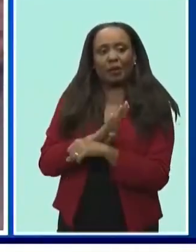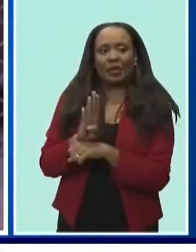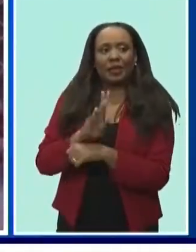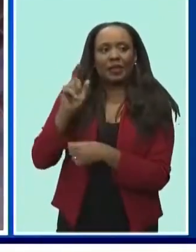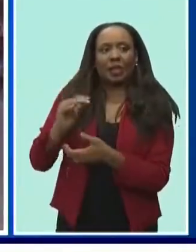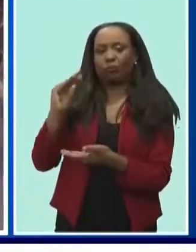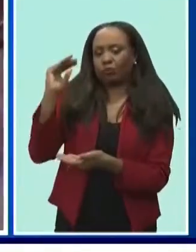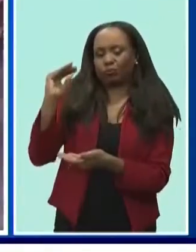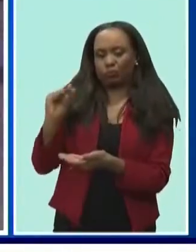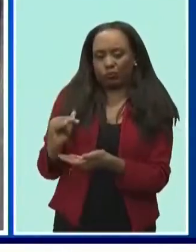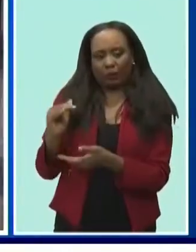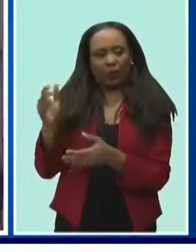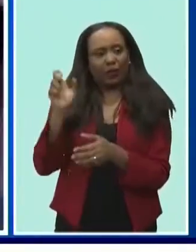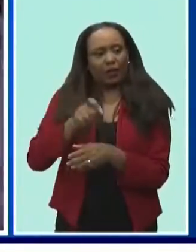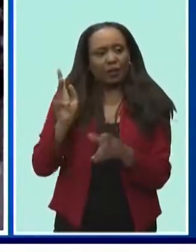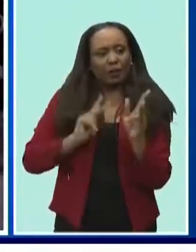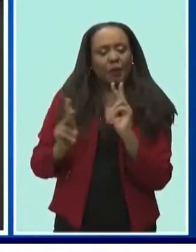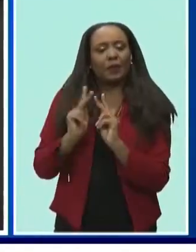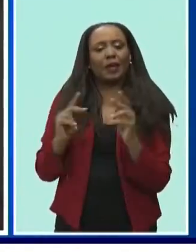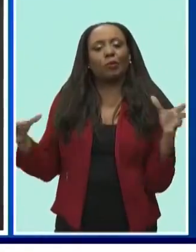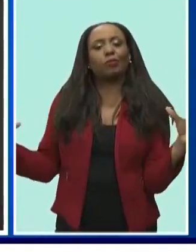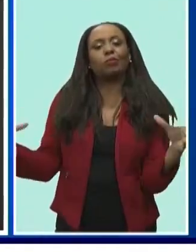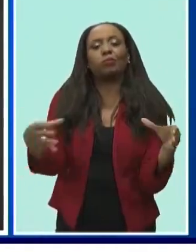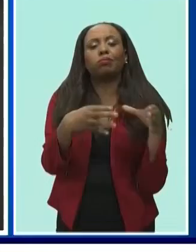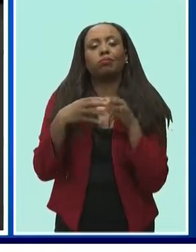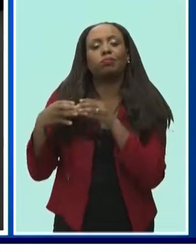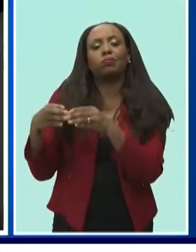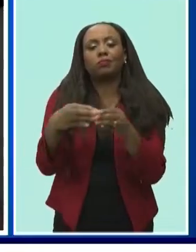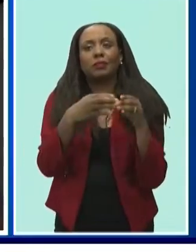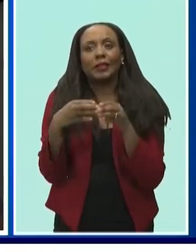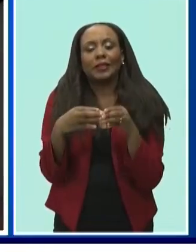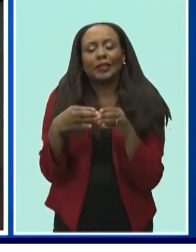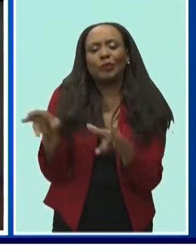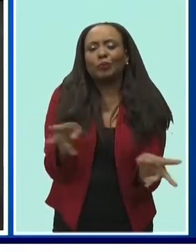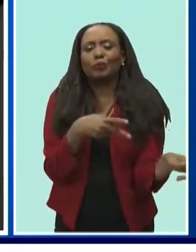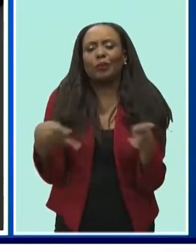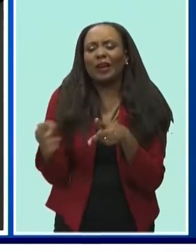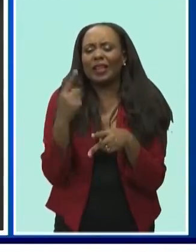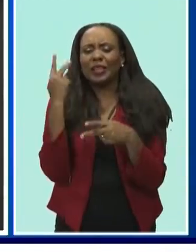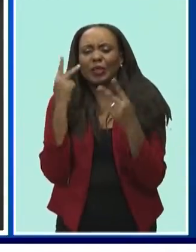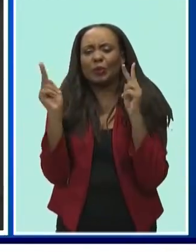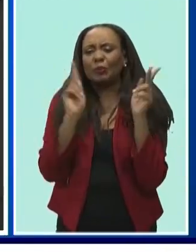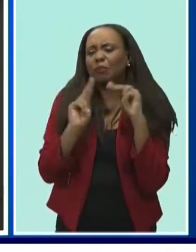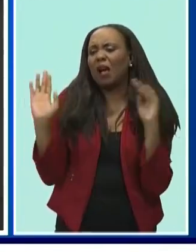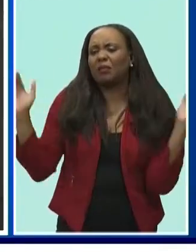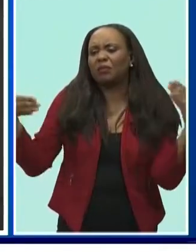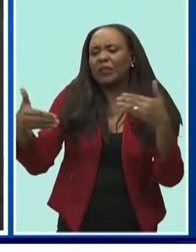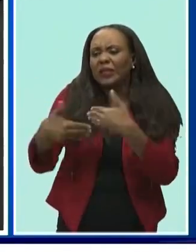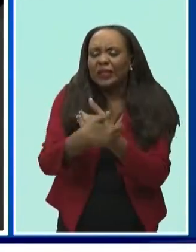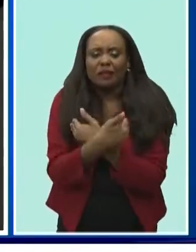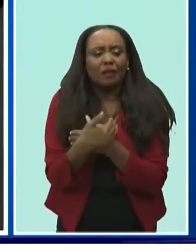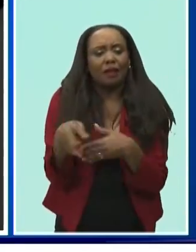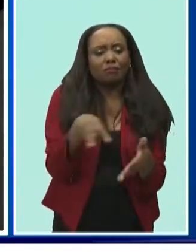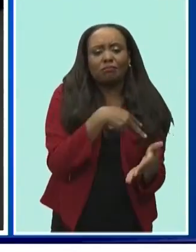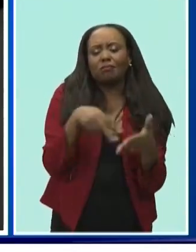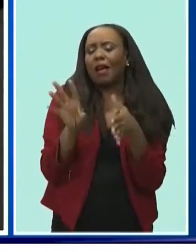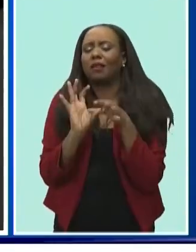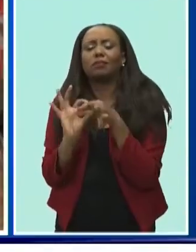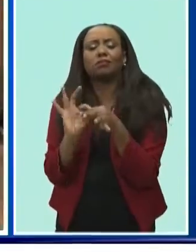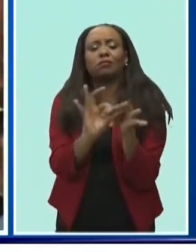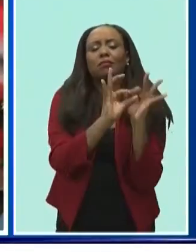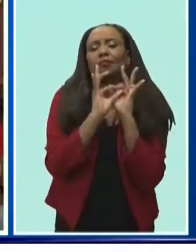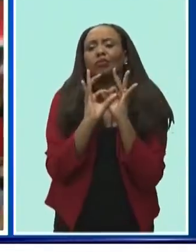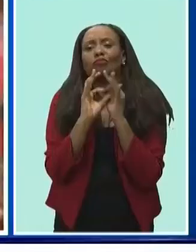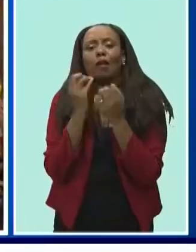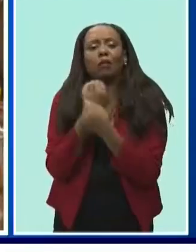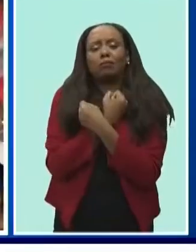events like this where everybody can come together and party. Party is one. I see people hugging up and dancing together, and we need more of that. We need more love.